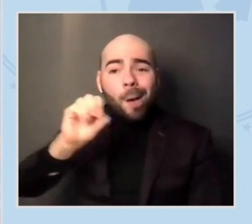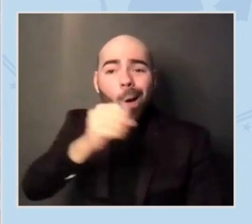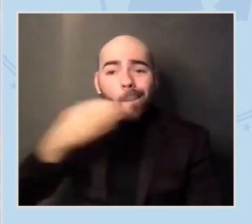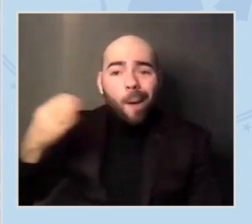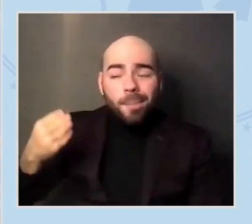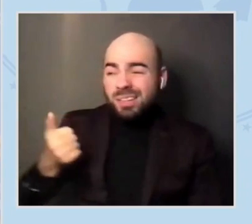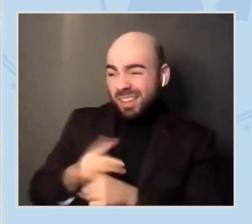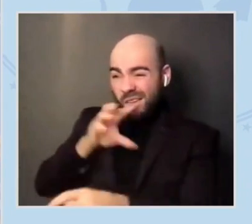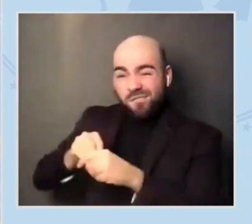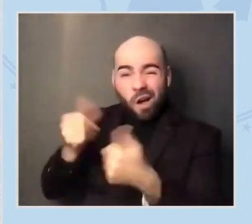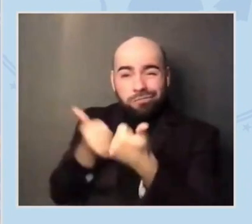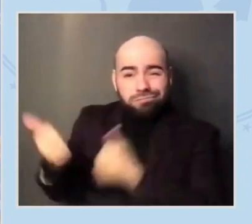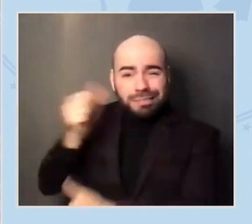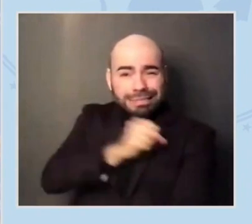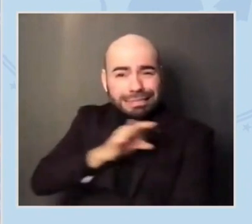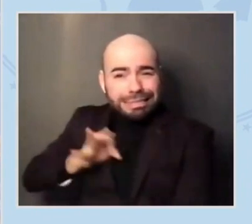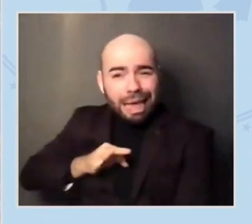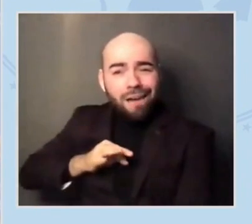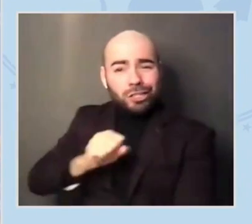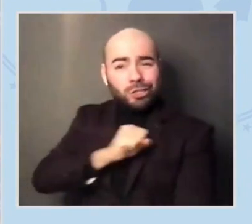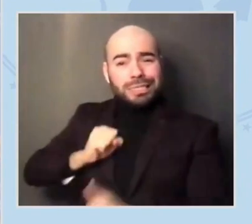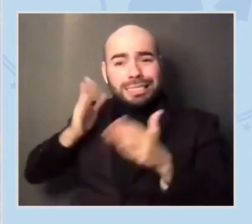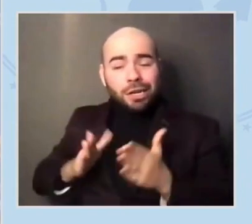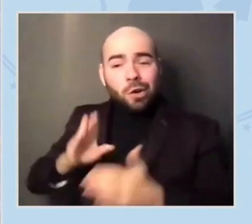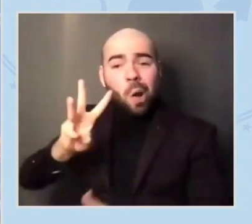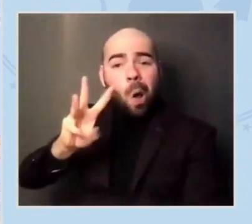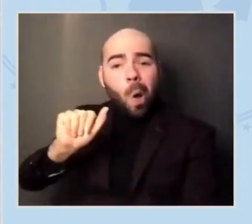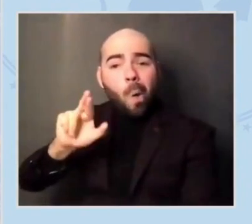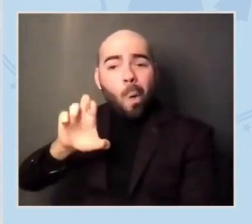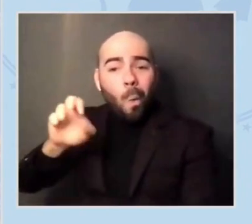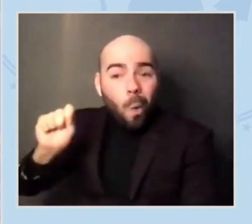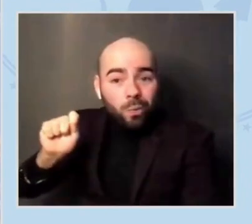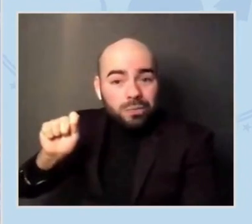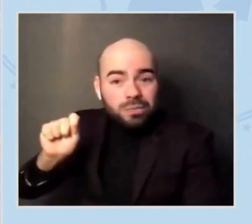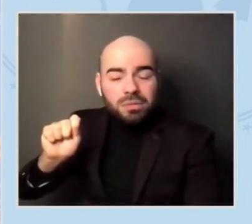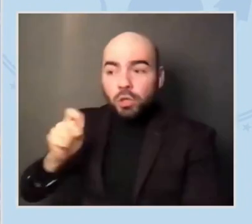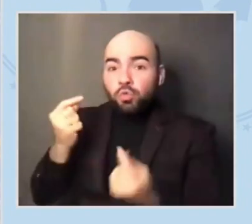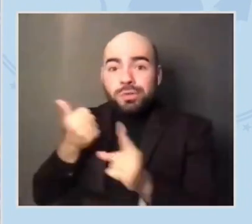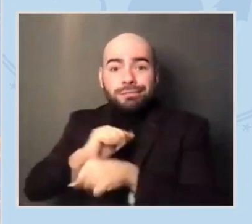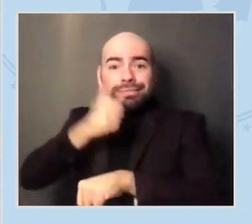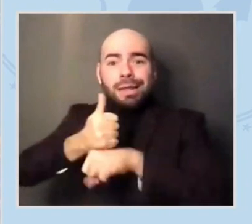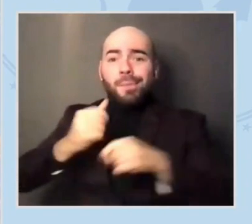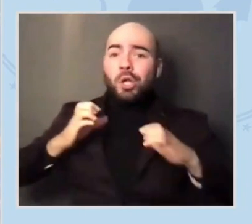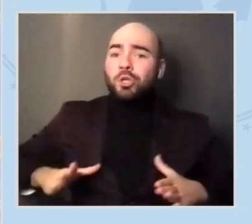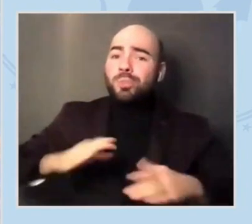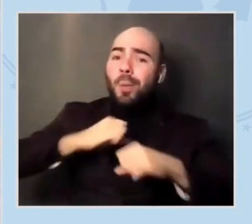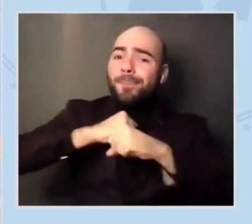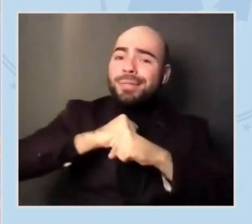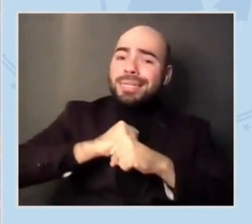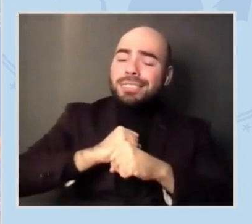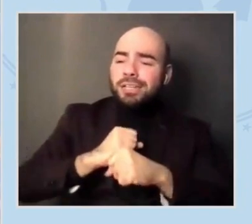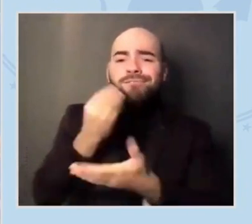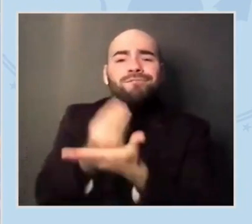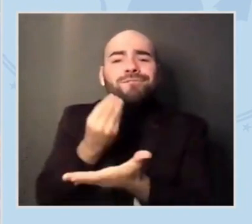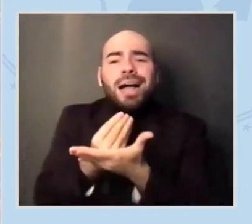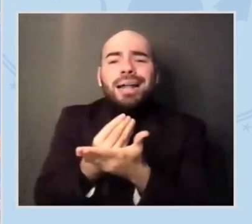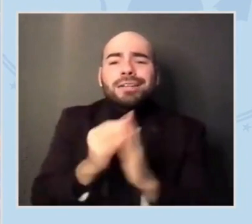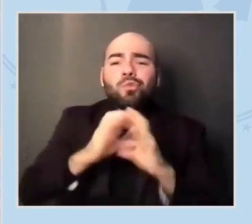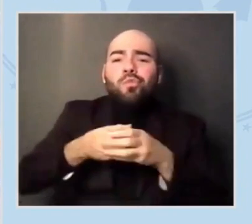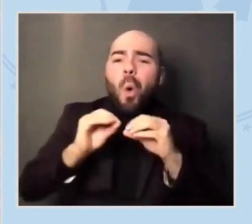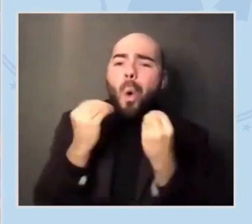Warren, where he helped create the Consumer Protection Bureau and Financial Bureau, which has done so much